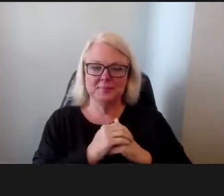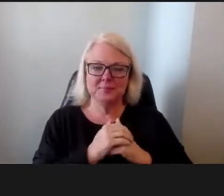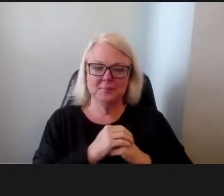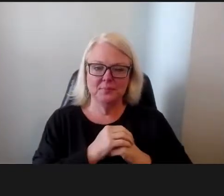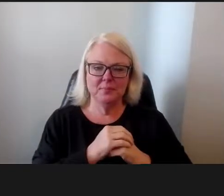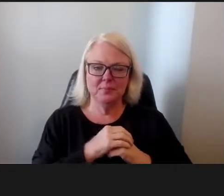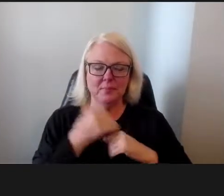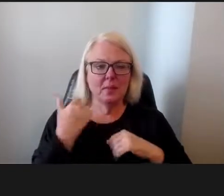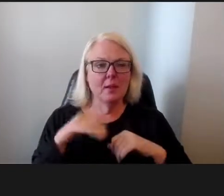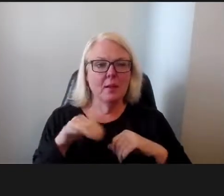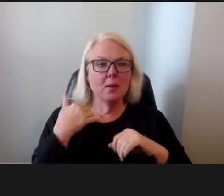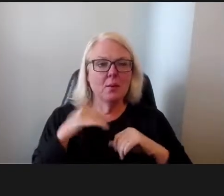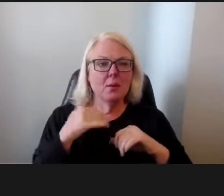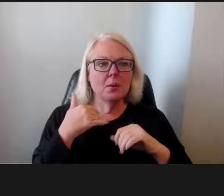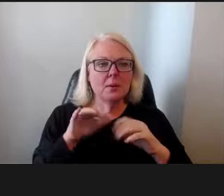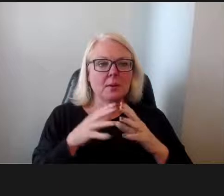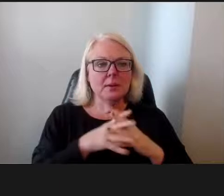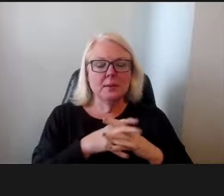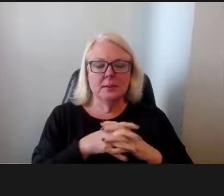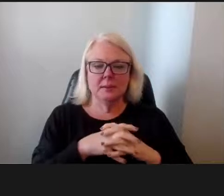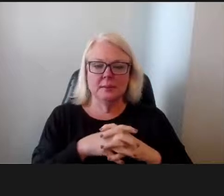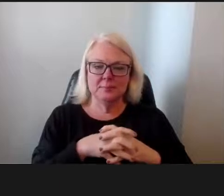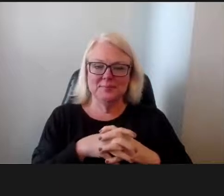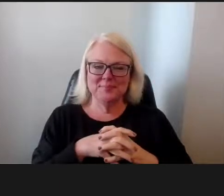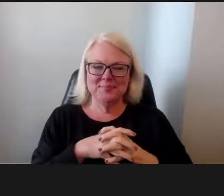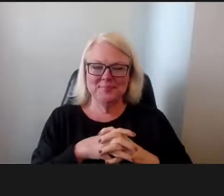Oh, my goodness.